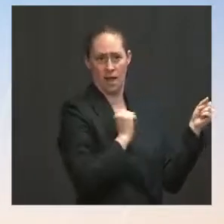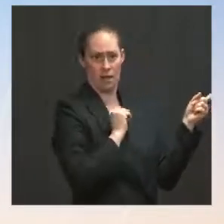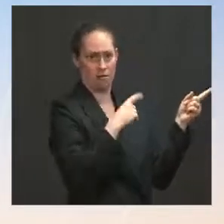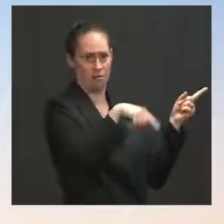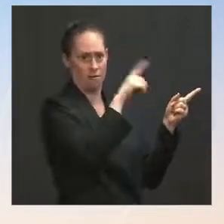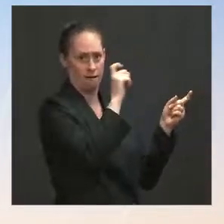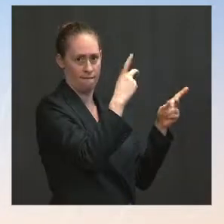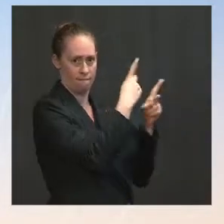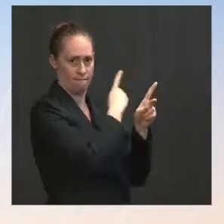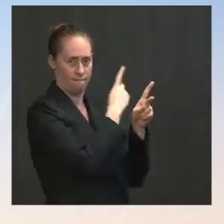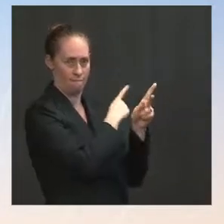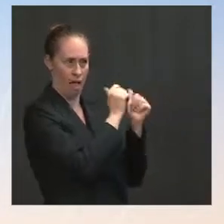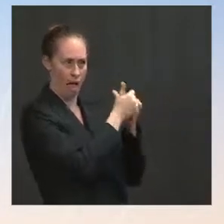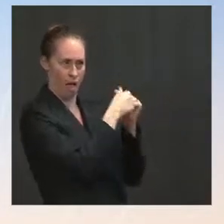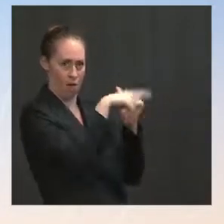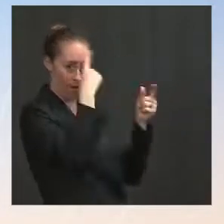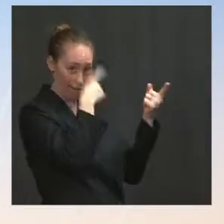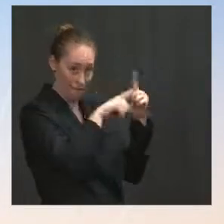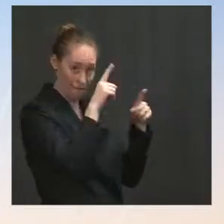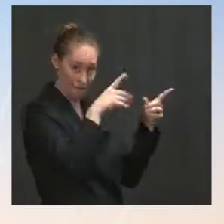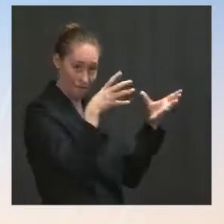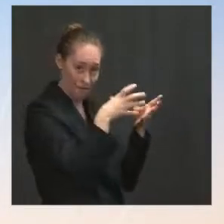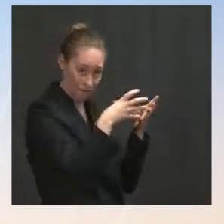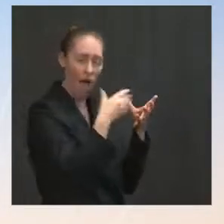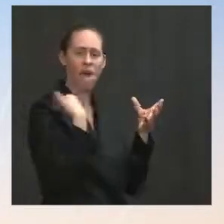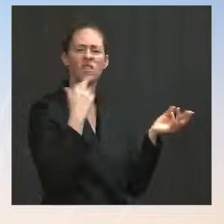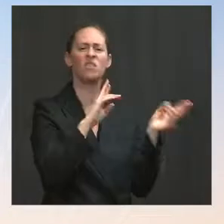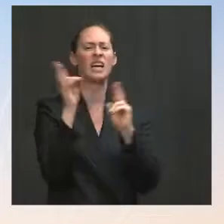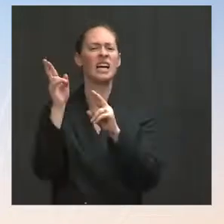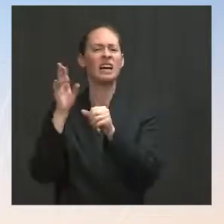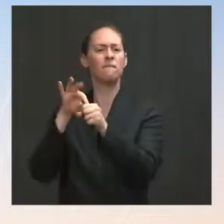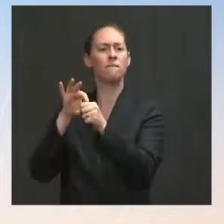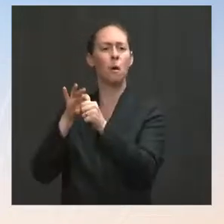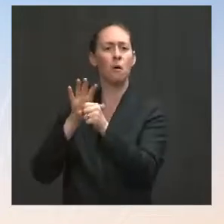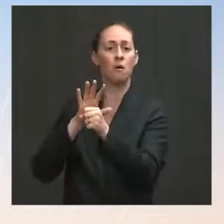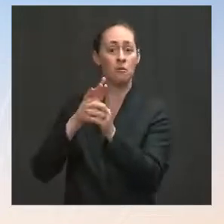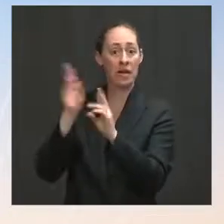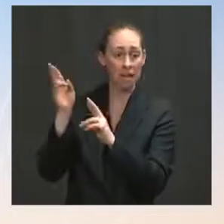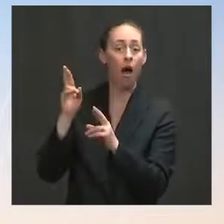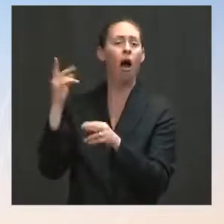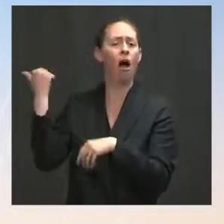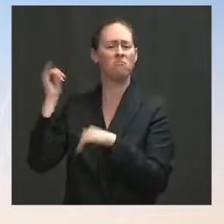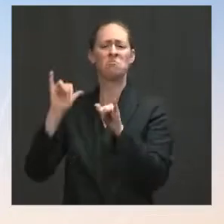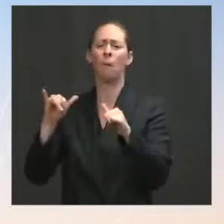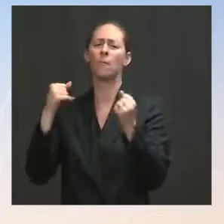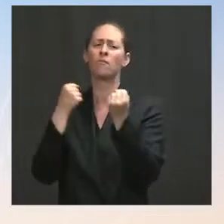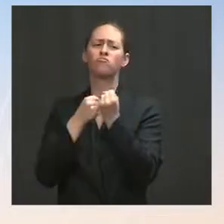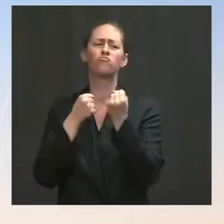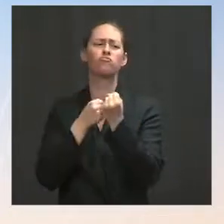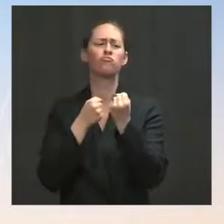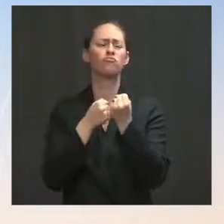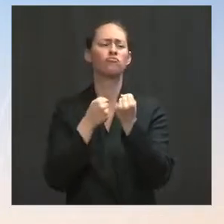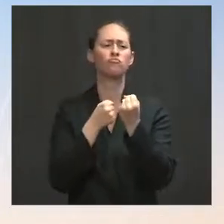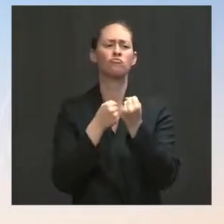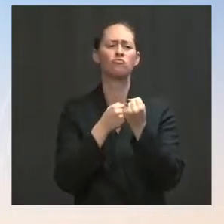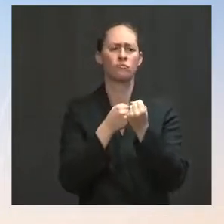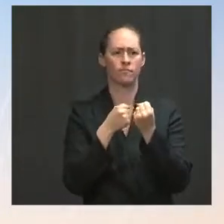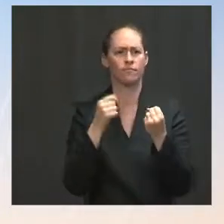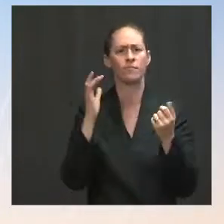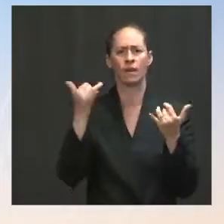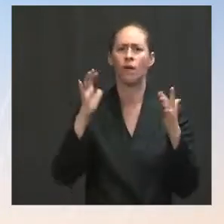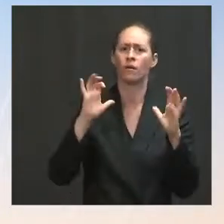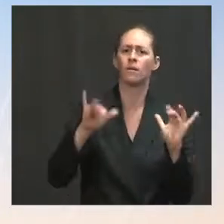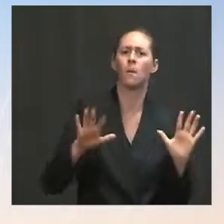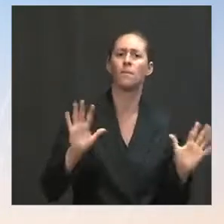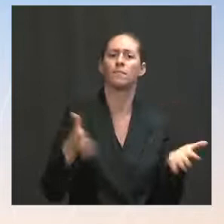support together to get enough votes. The president will continue to advocate for components of his Build Back Better agenda, the American